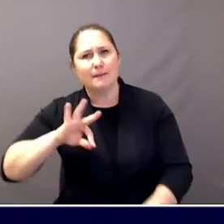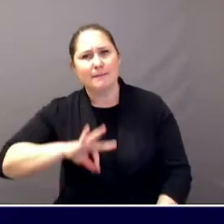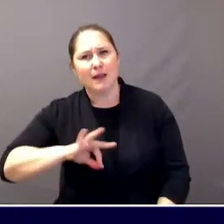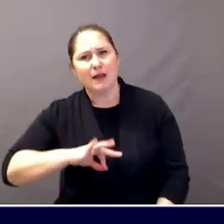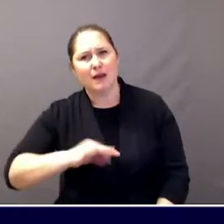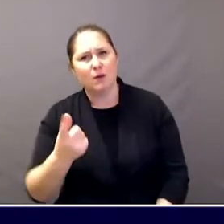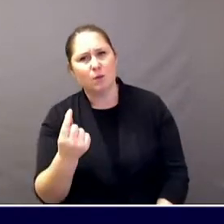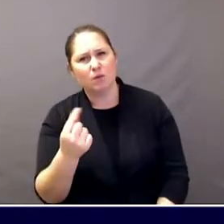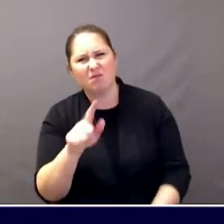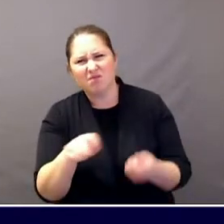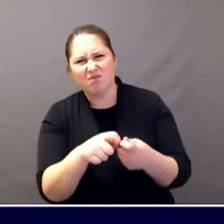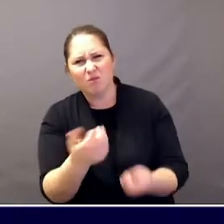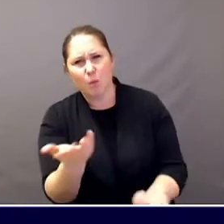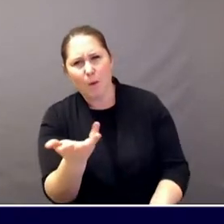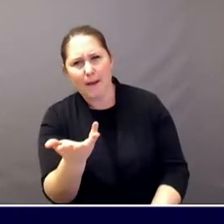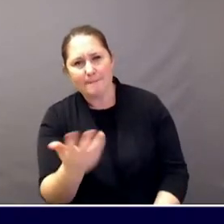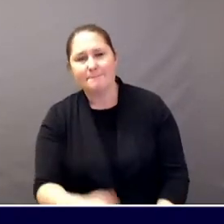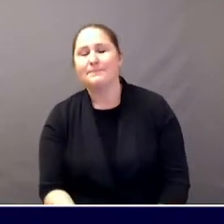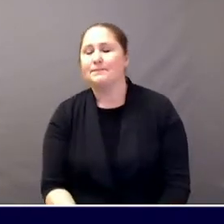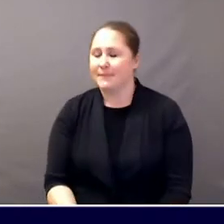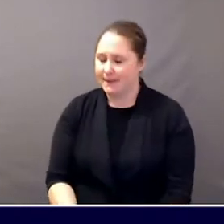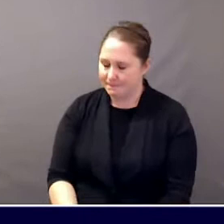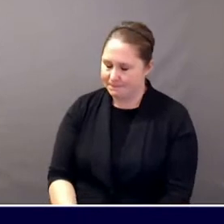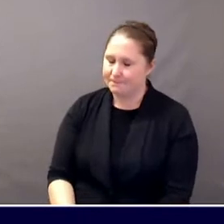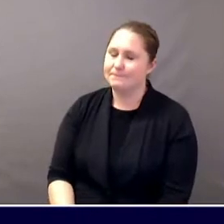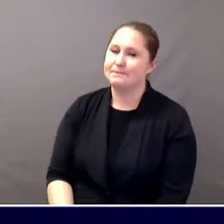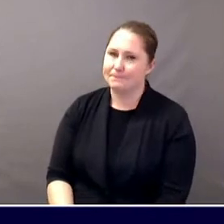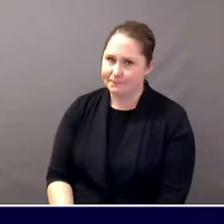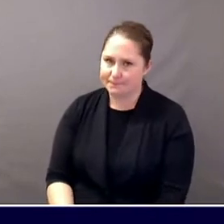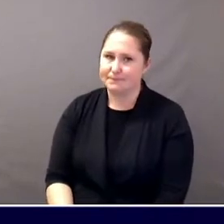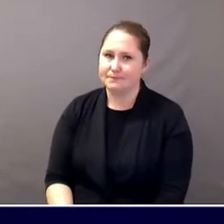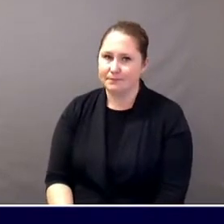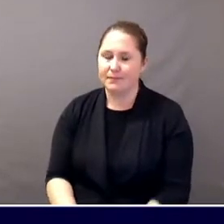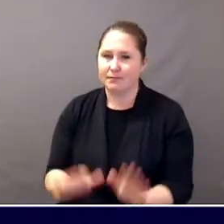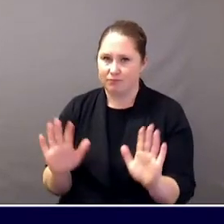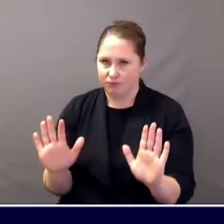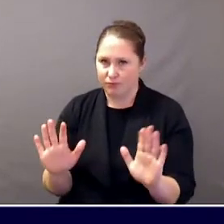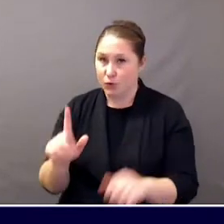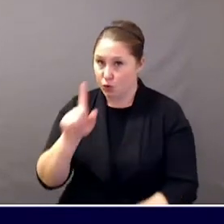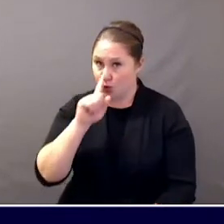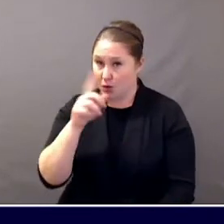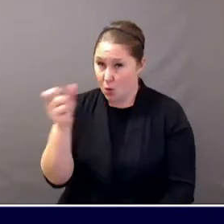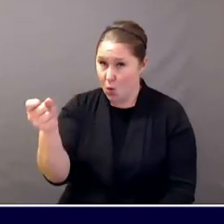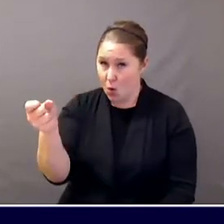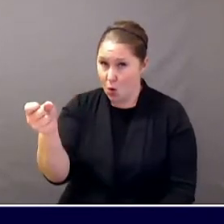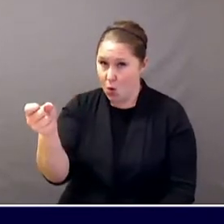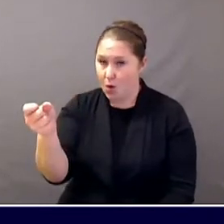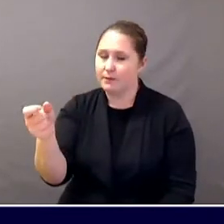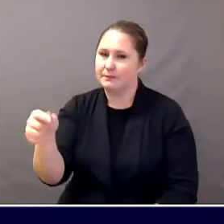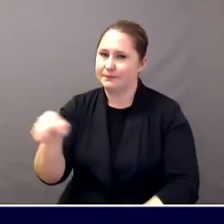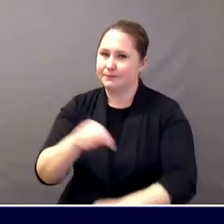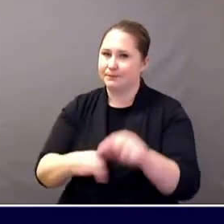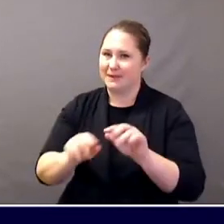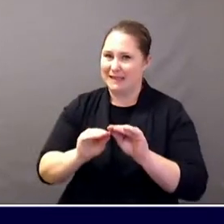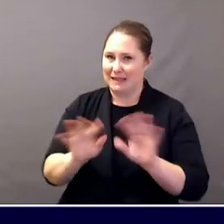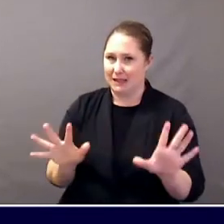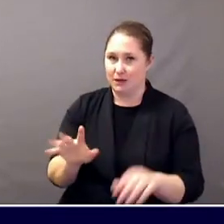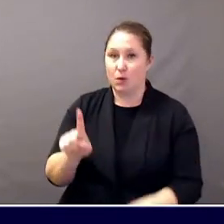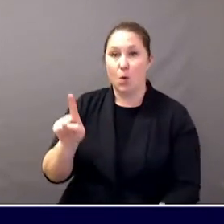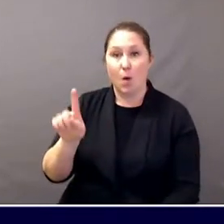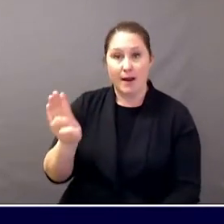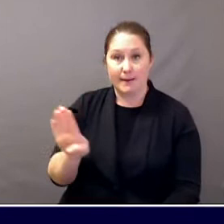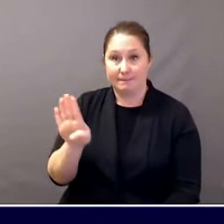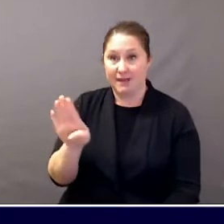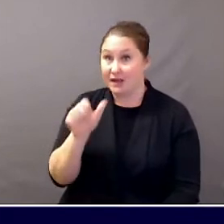Sure. Well, and let me back up and say the message to people who are not right now in 1B is